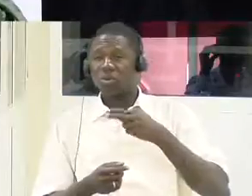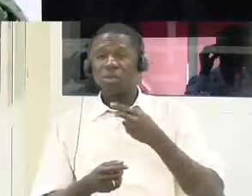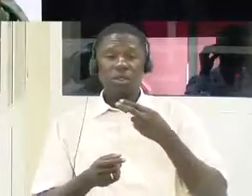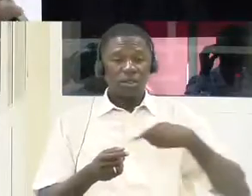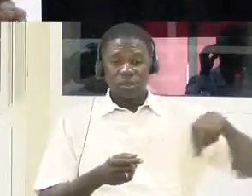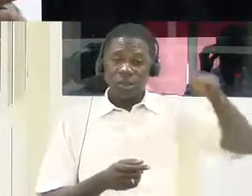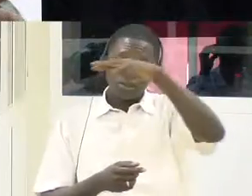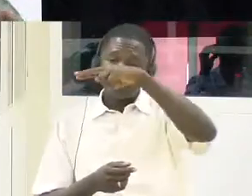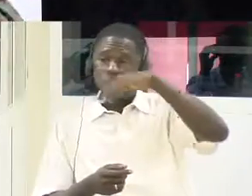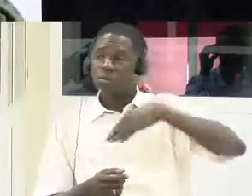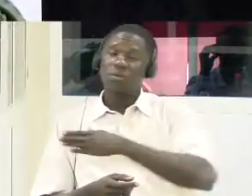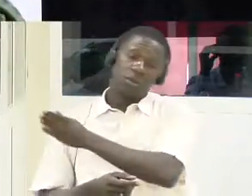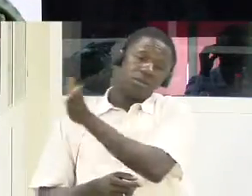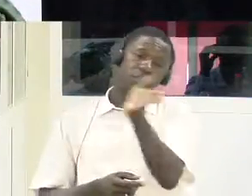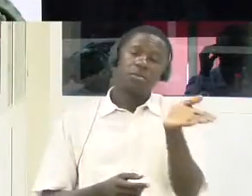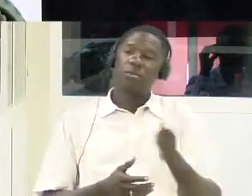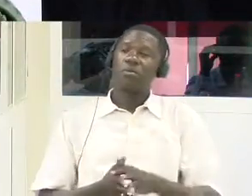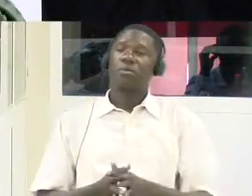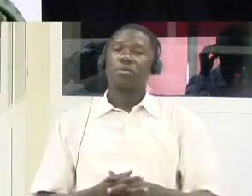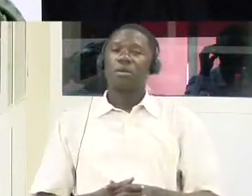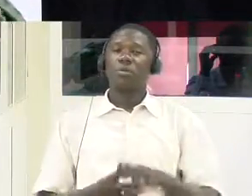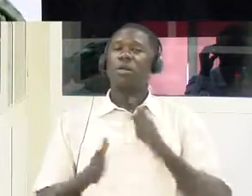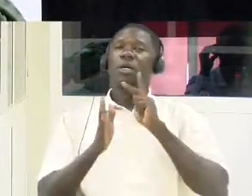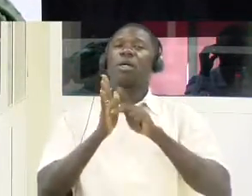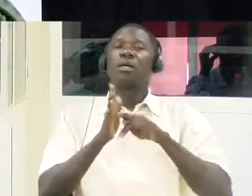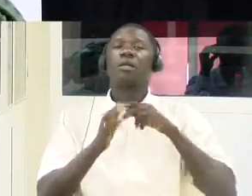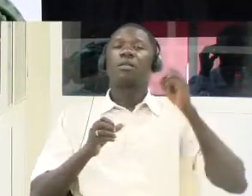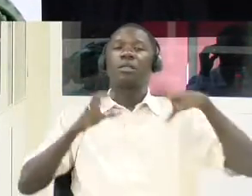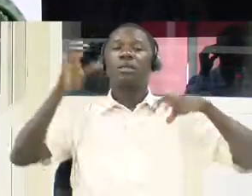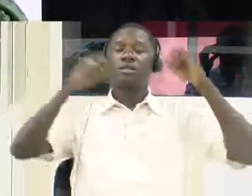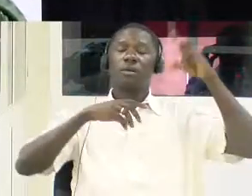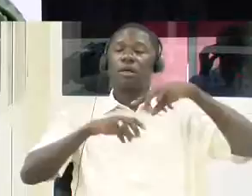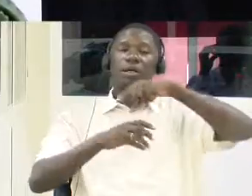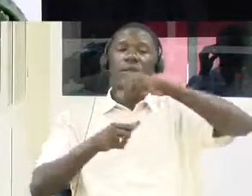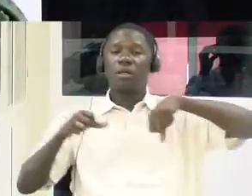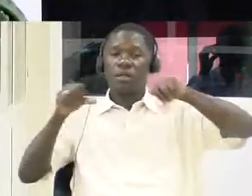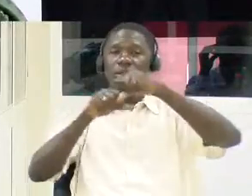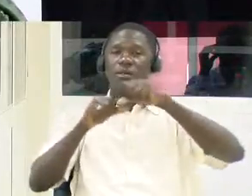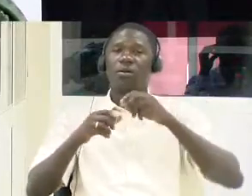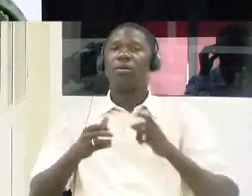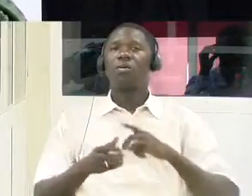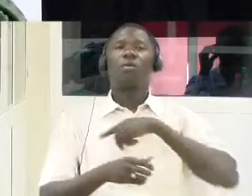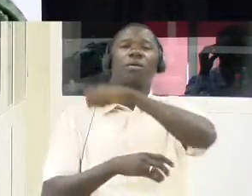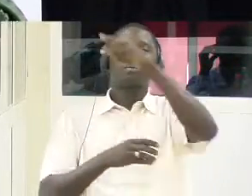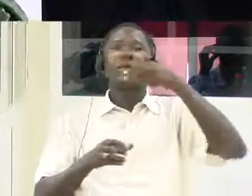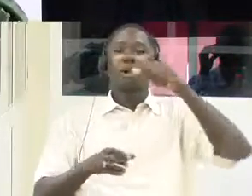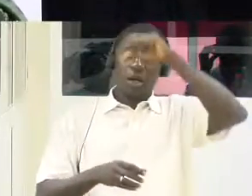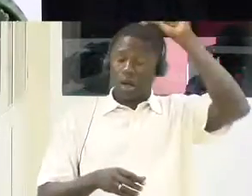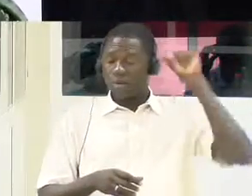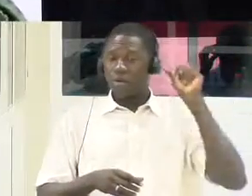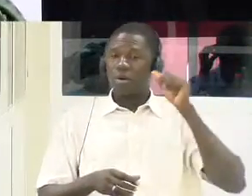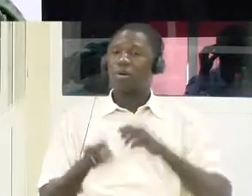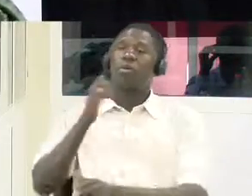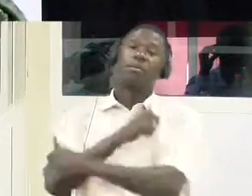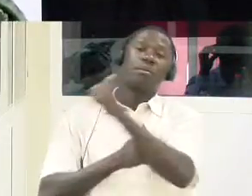back this way. I used to go by the Kairaba Avenue. After finishing Bakau, I used to go via the Kairaba Avenue up to GMPC Abuko,